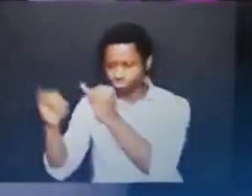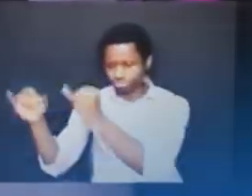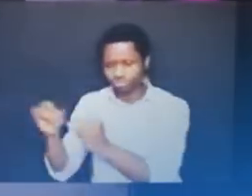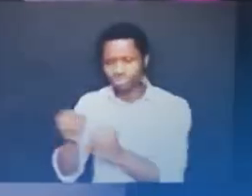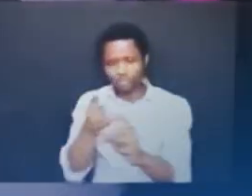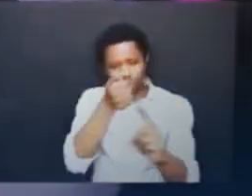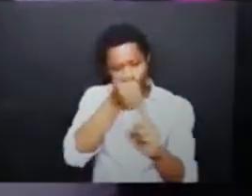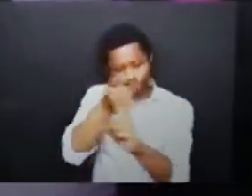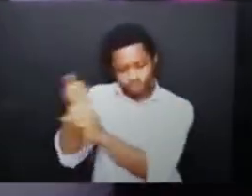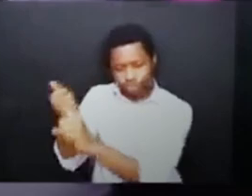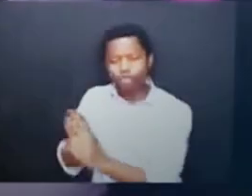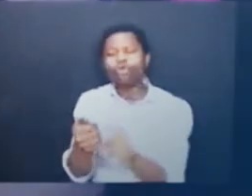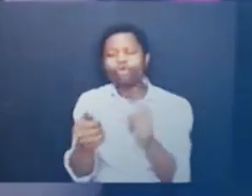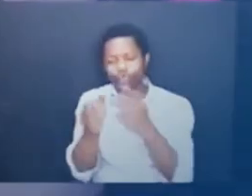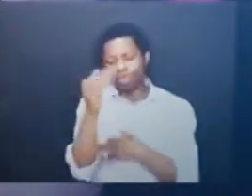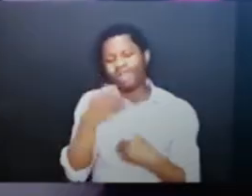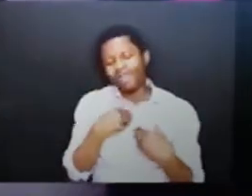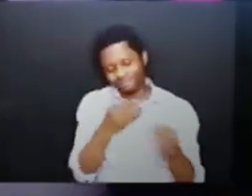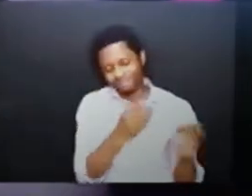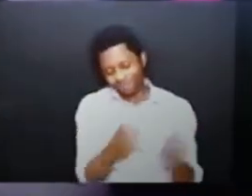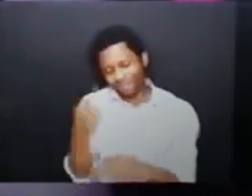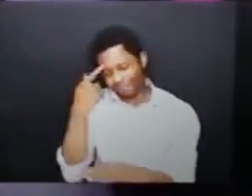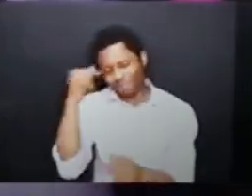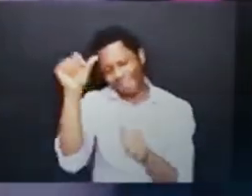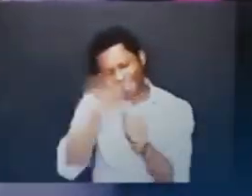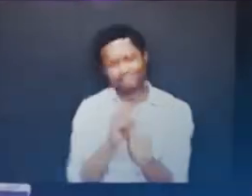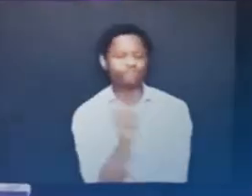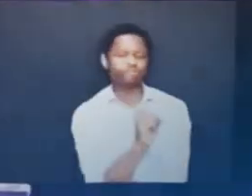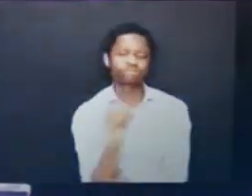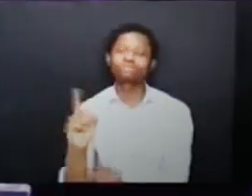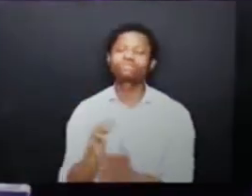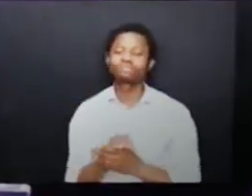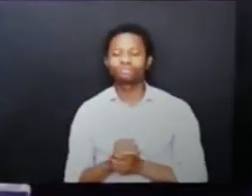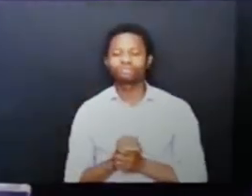God has plans for every one of us.